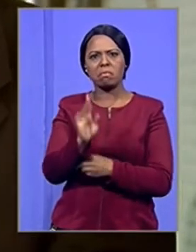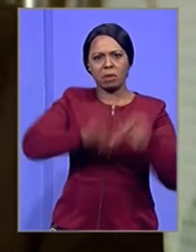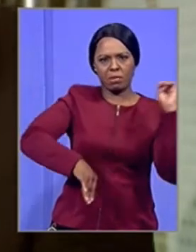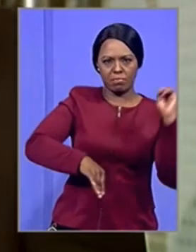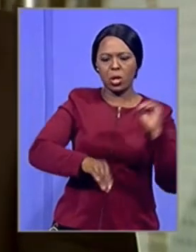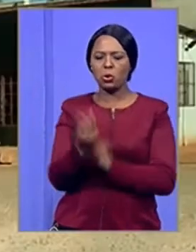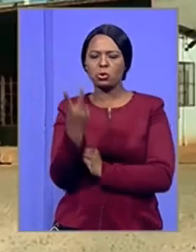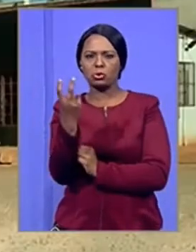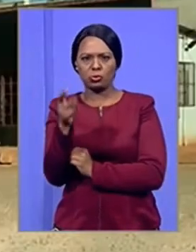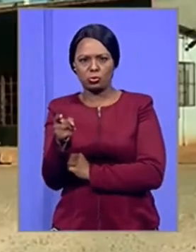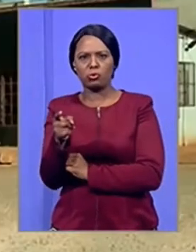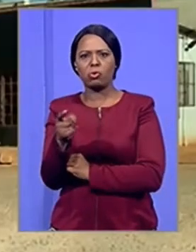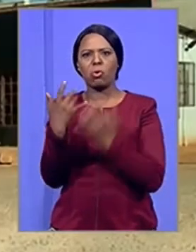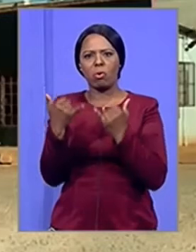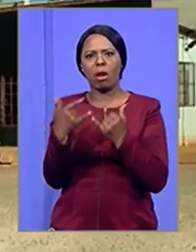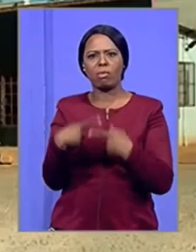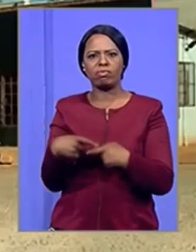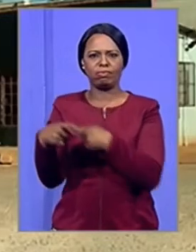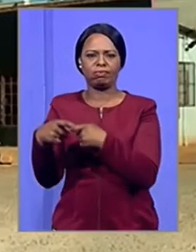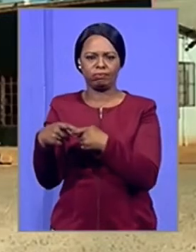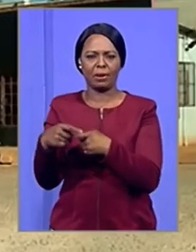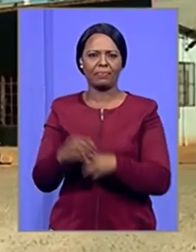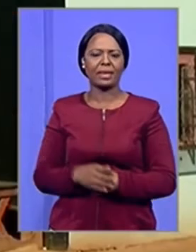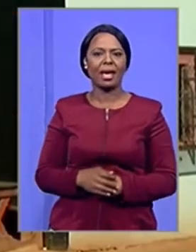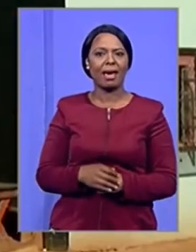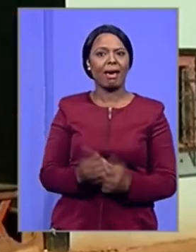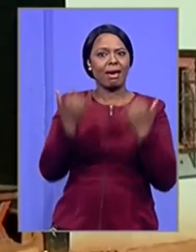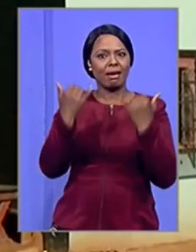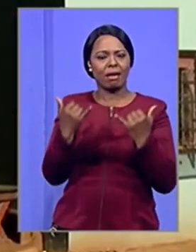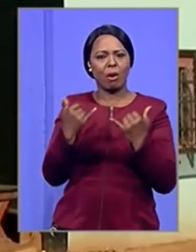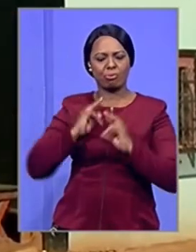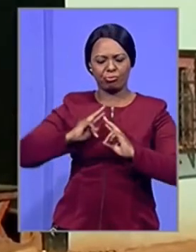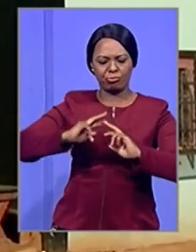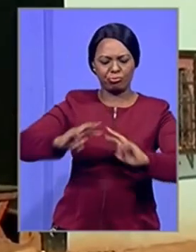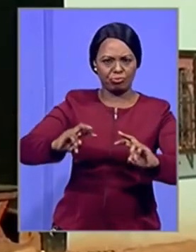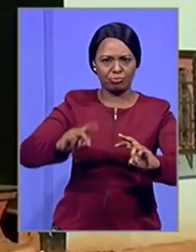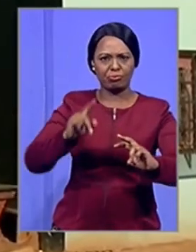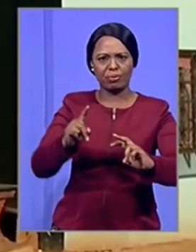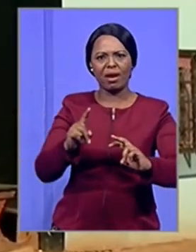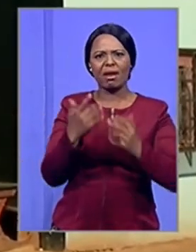acquittals. Ha ho letho le bueng mabapi le ho fuputsa dipolao tsa moraong tjena sa dithaveneng.